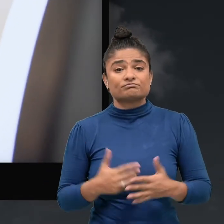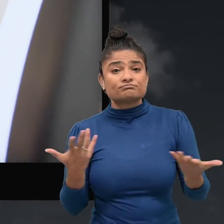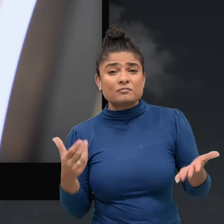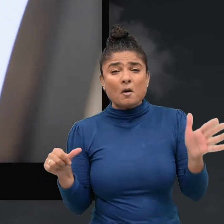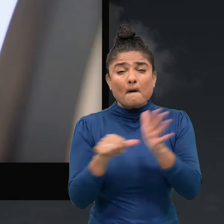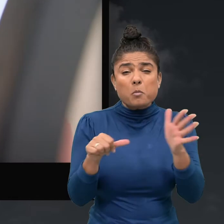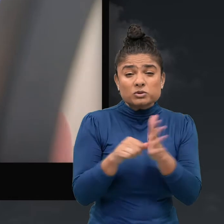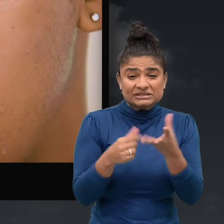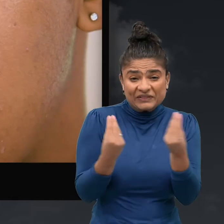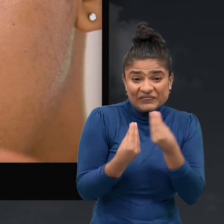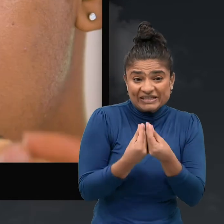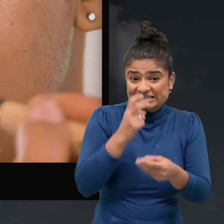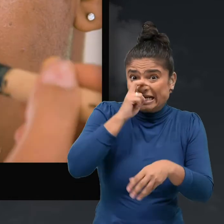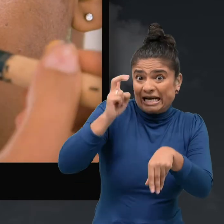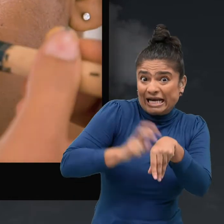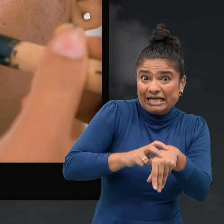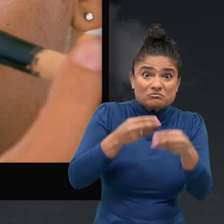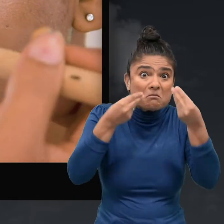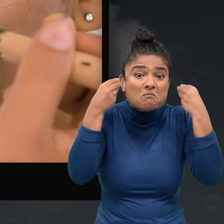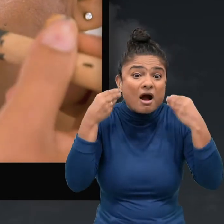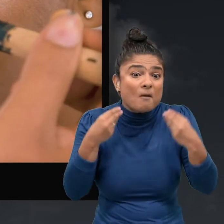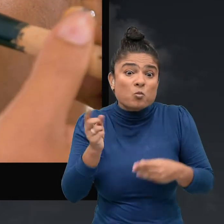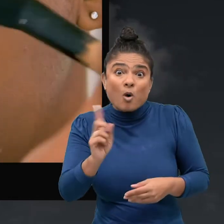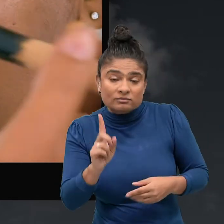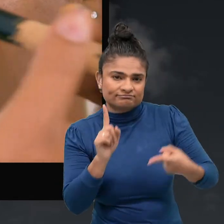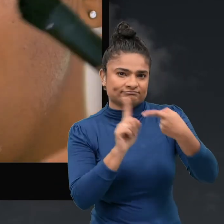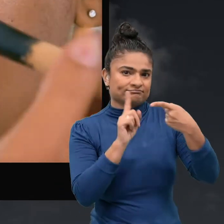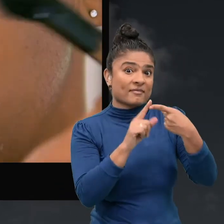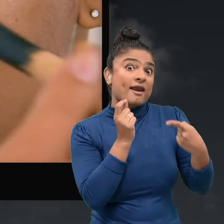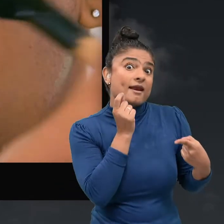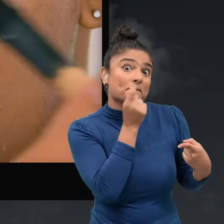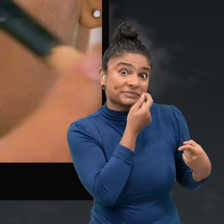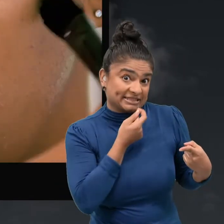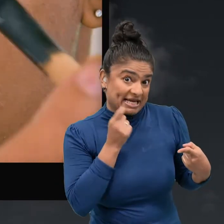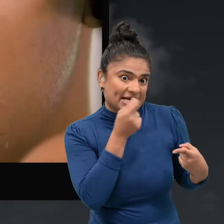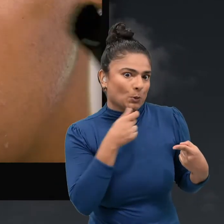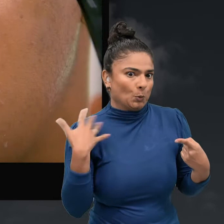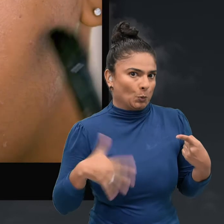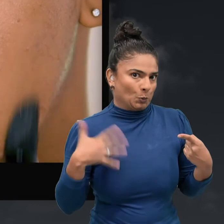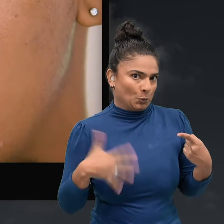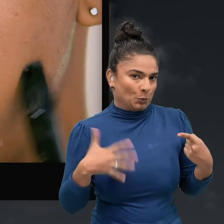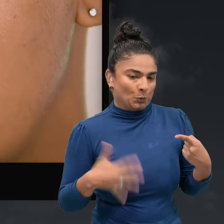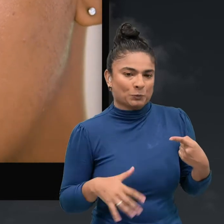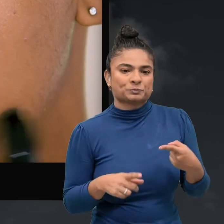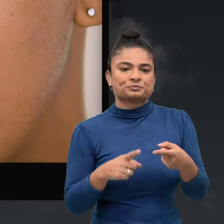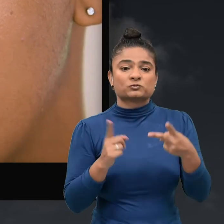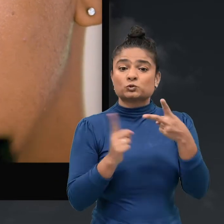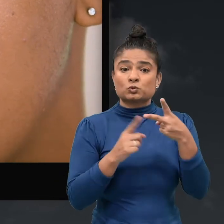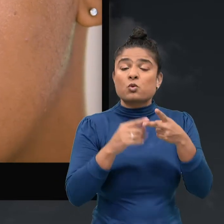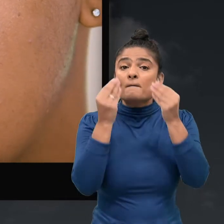I would say the most important items are your